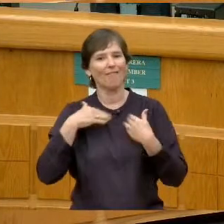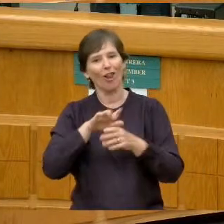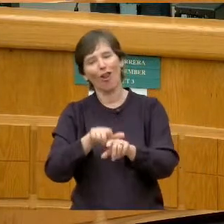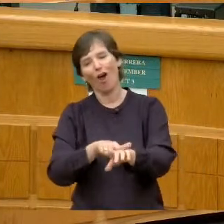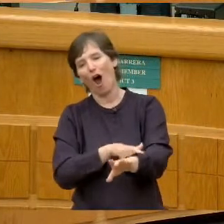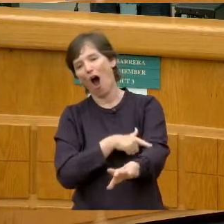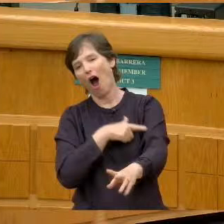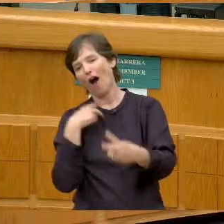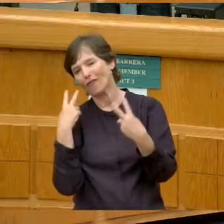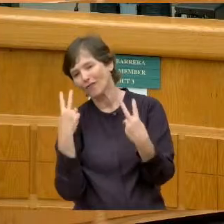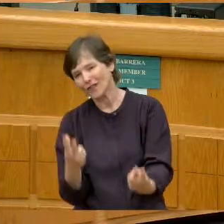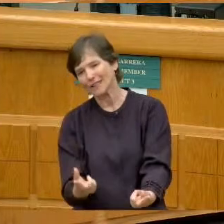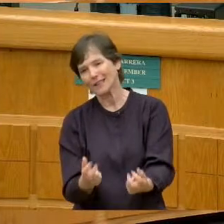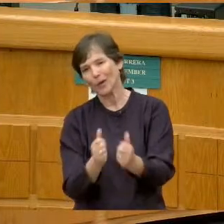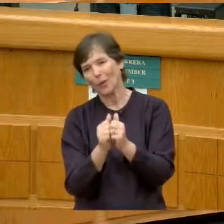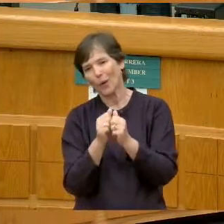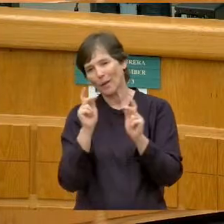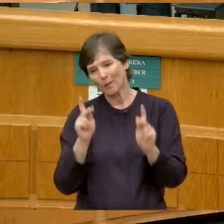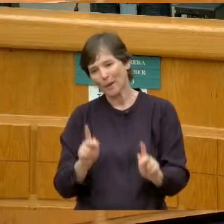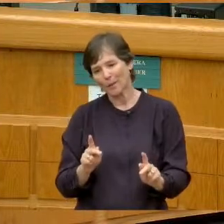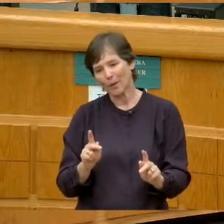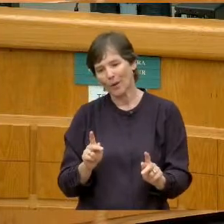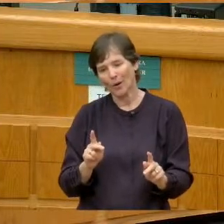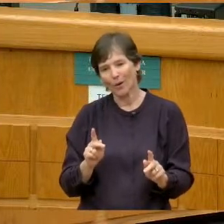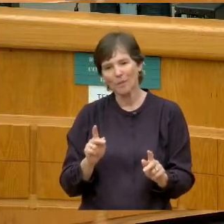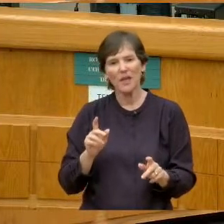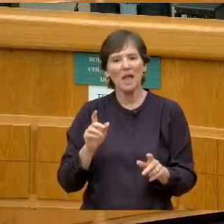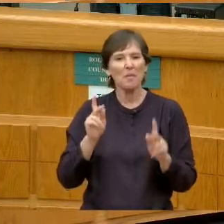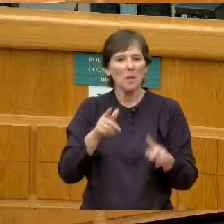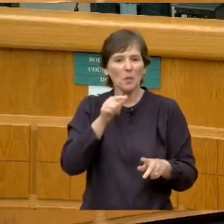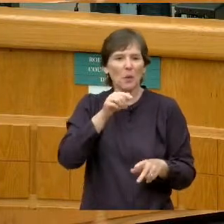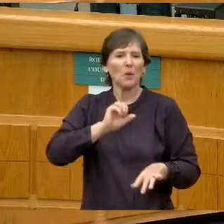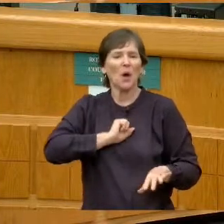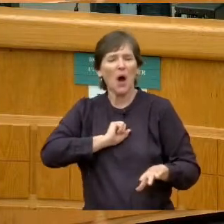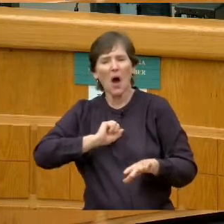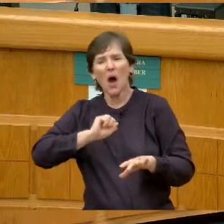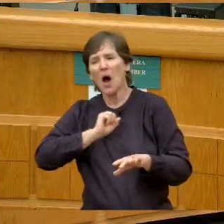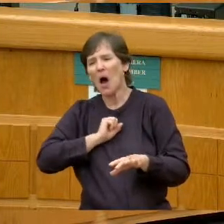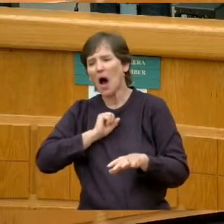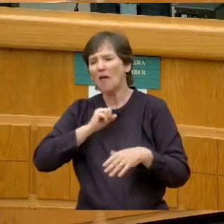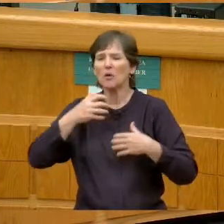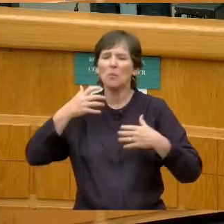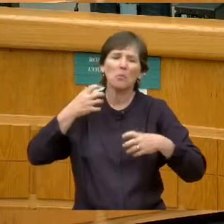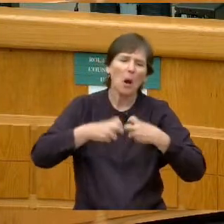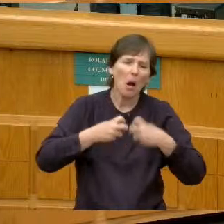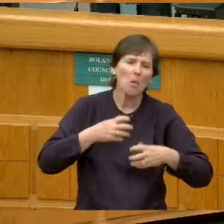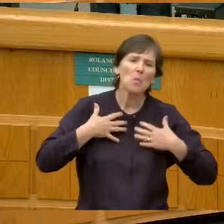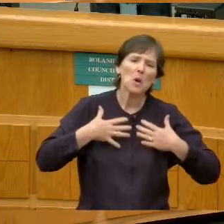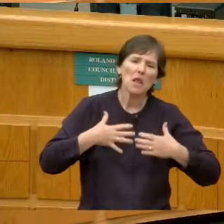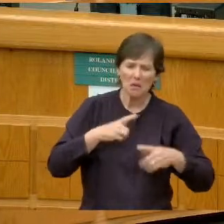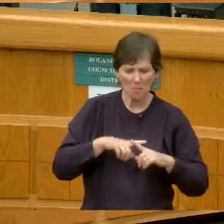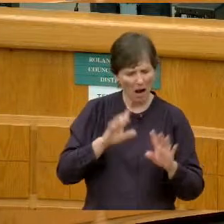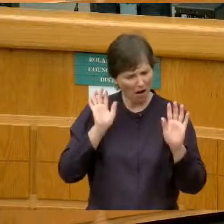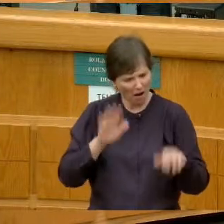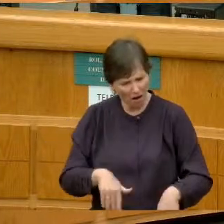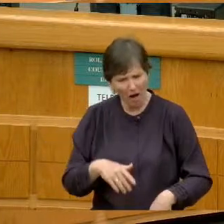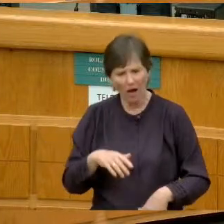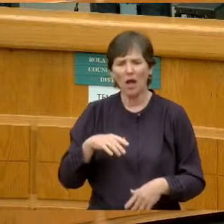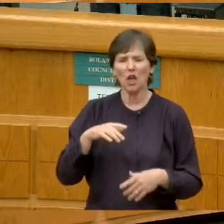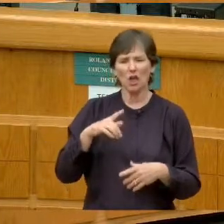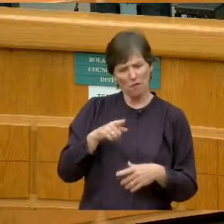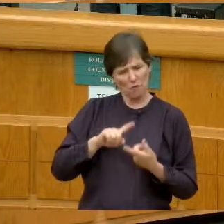with them for days at a time. They're coughing and they're having trouble breathing, but come on, it's not too bad. We're friends